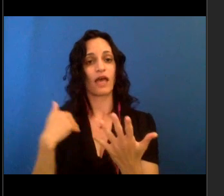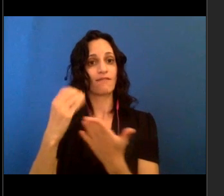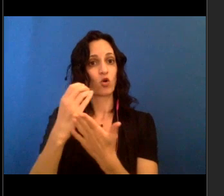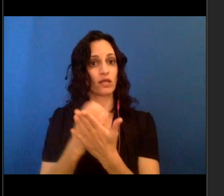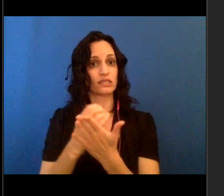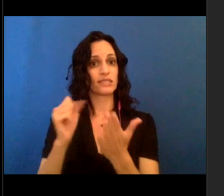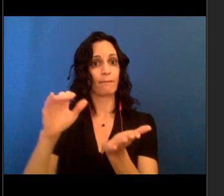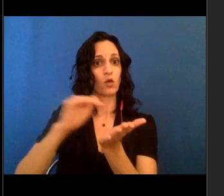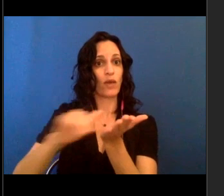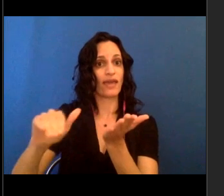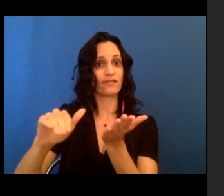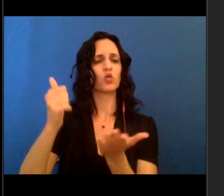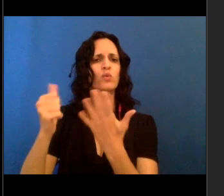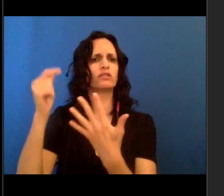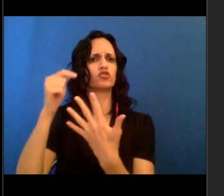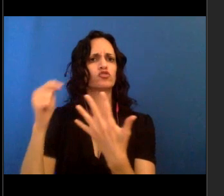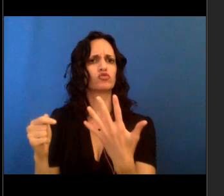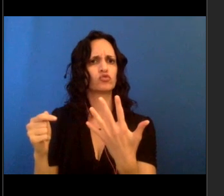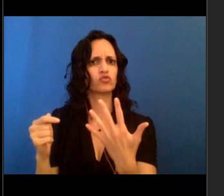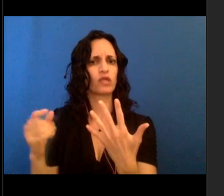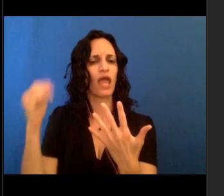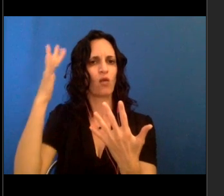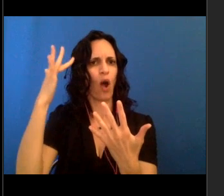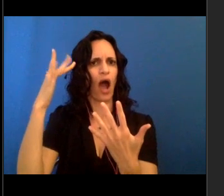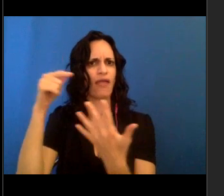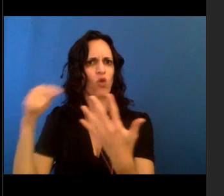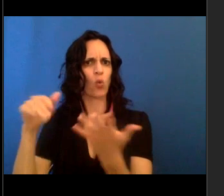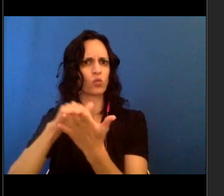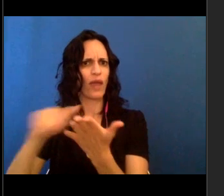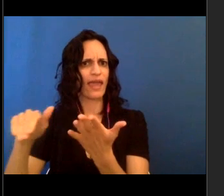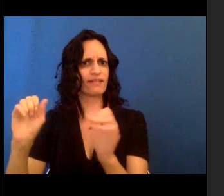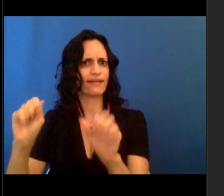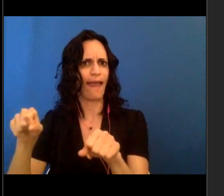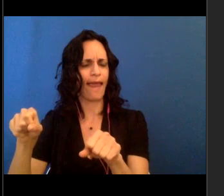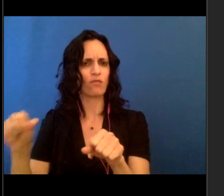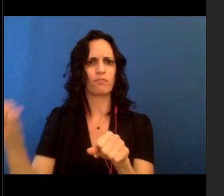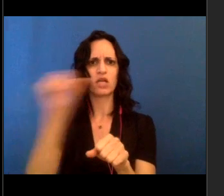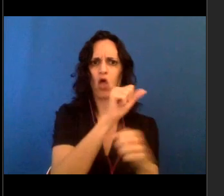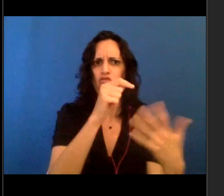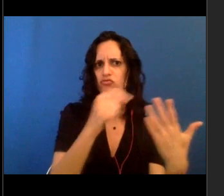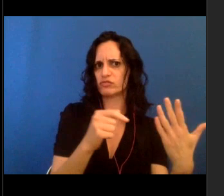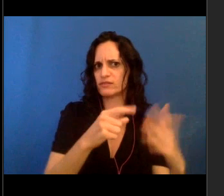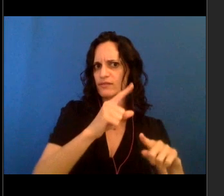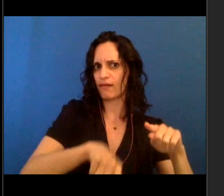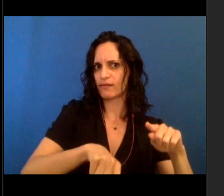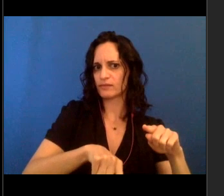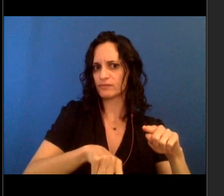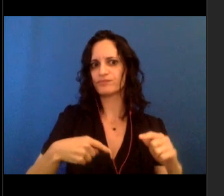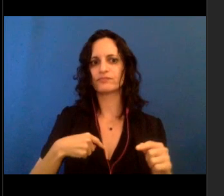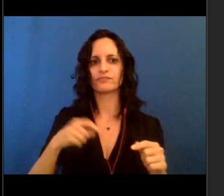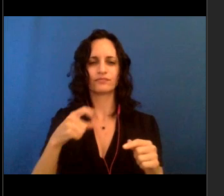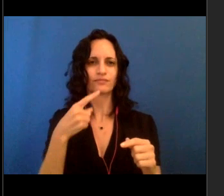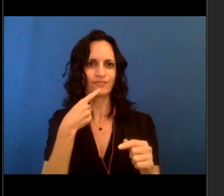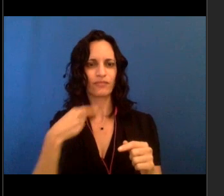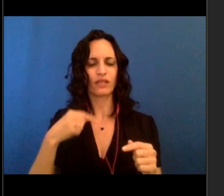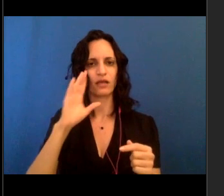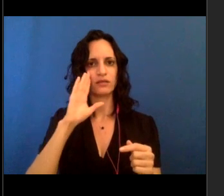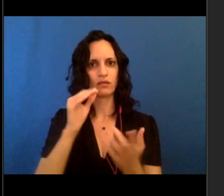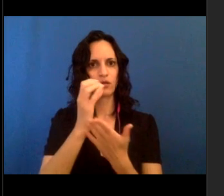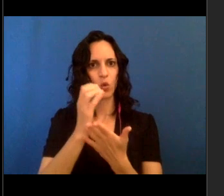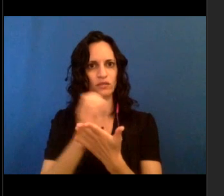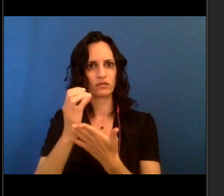which ones are those? And why is it the case that those can be waived and others can't? And I should say here that I know coursework, there's